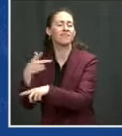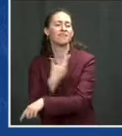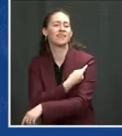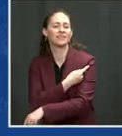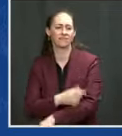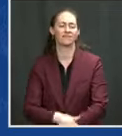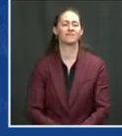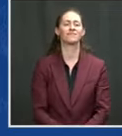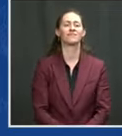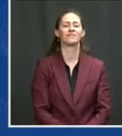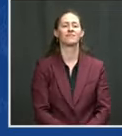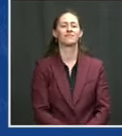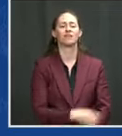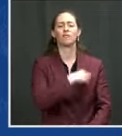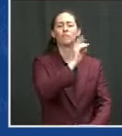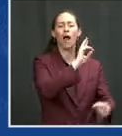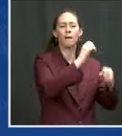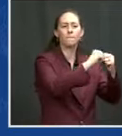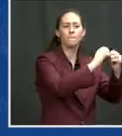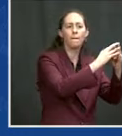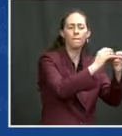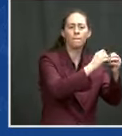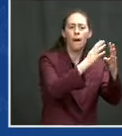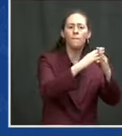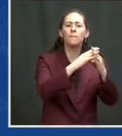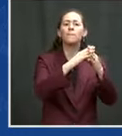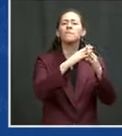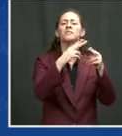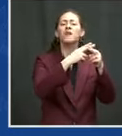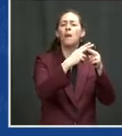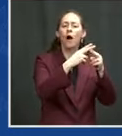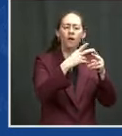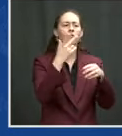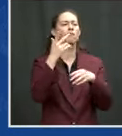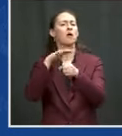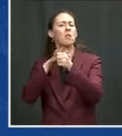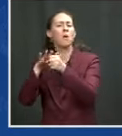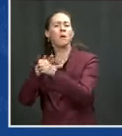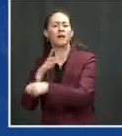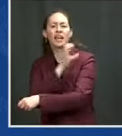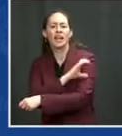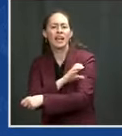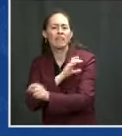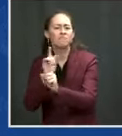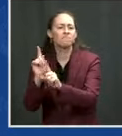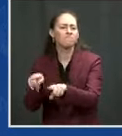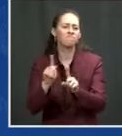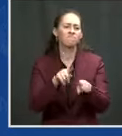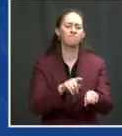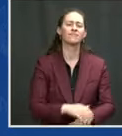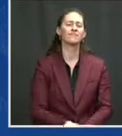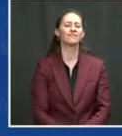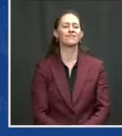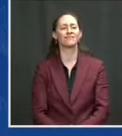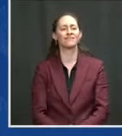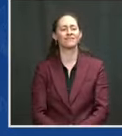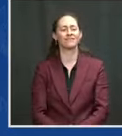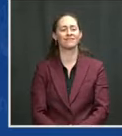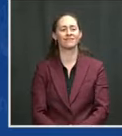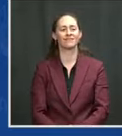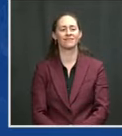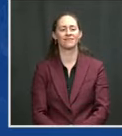mobile clinics out as well. That's worked exceedingly, exceedingly well. We started early